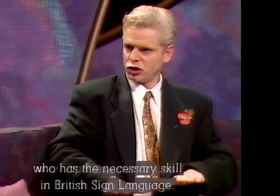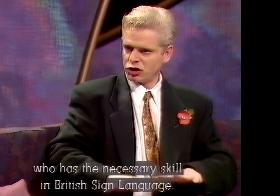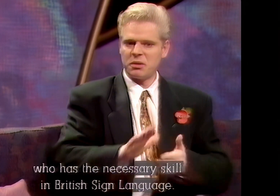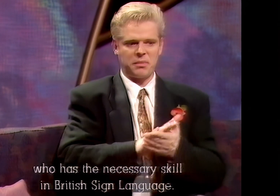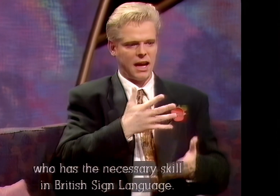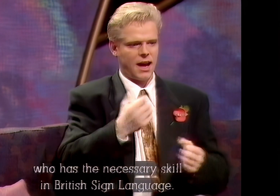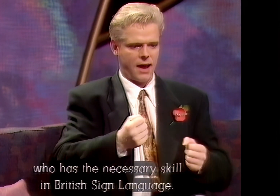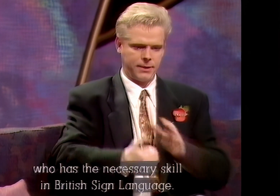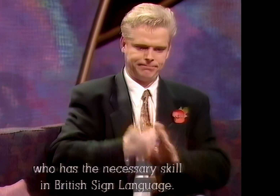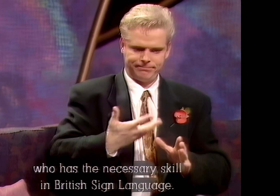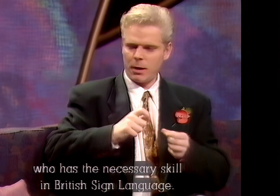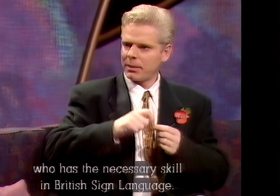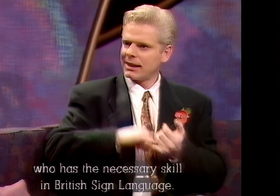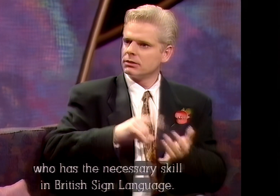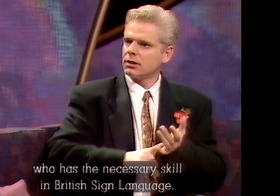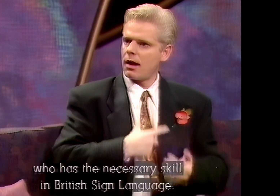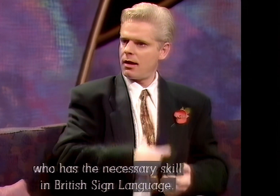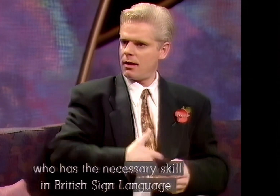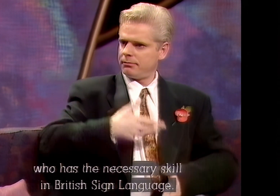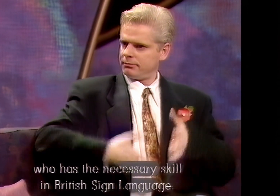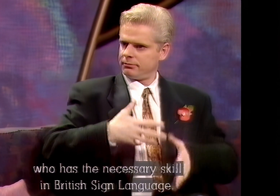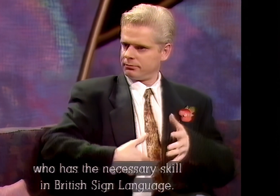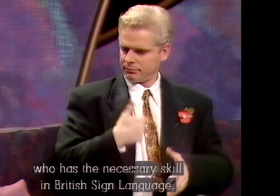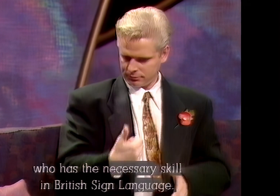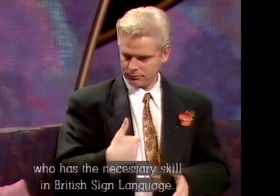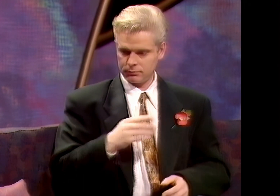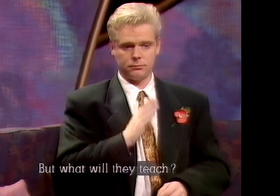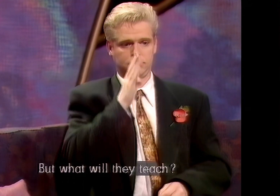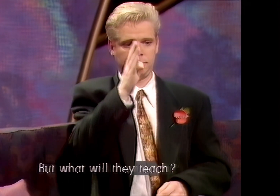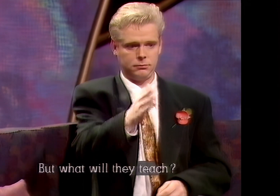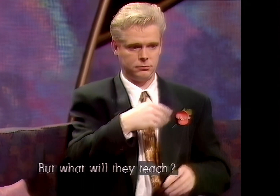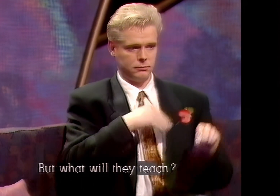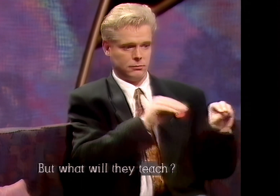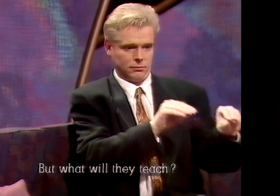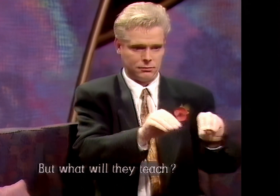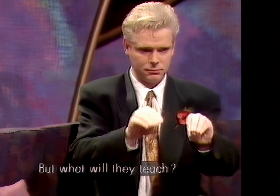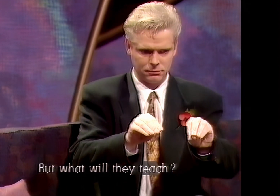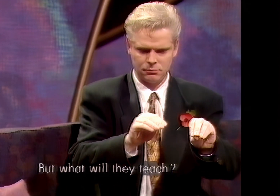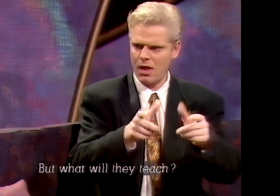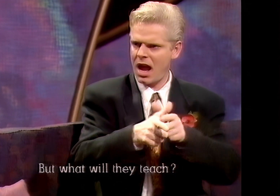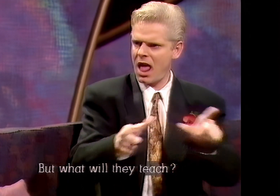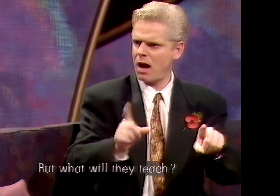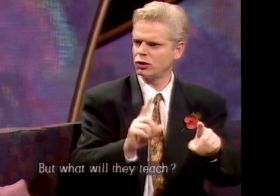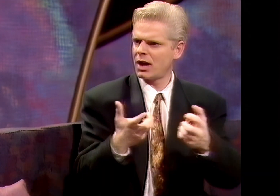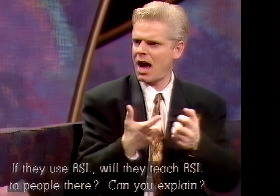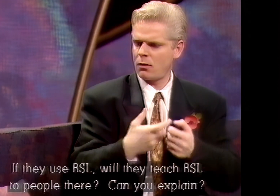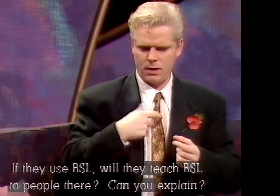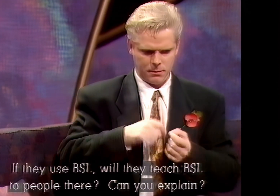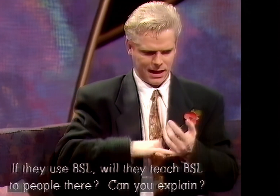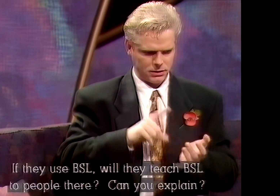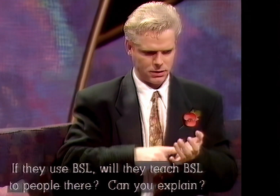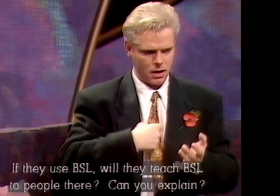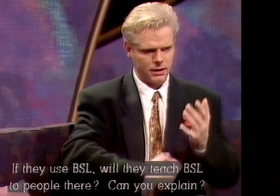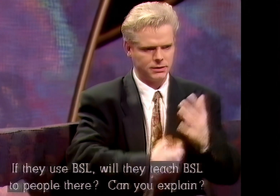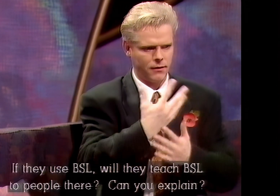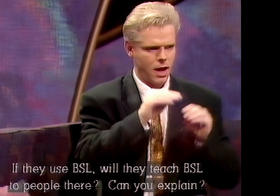So you're advertising for someone from Britain who has the necessary skill in BSL, British Sign Language, who will then go and what are they going to